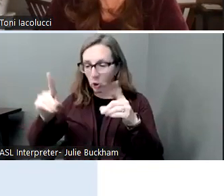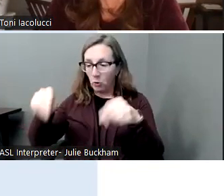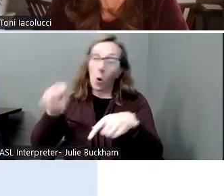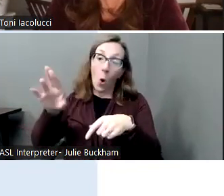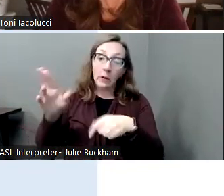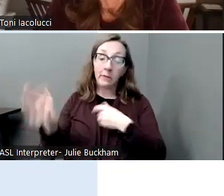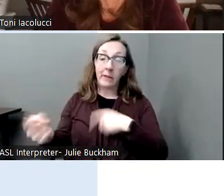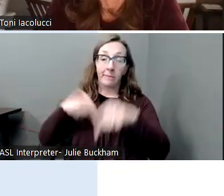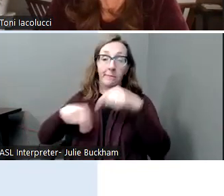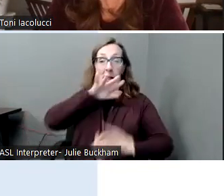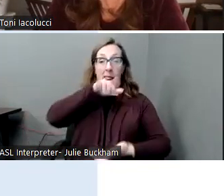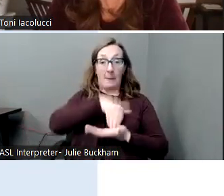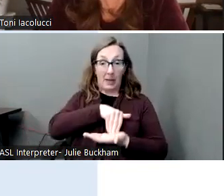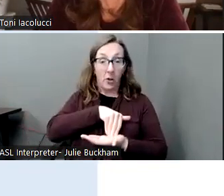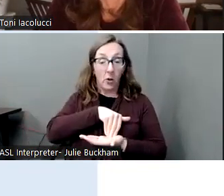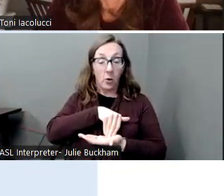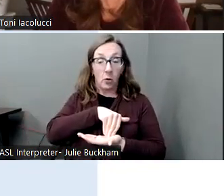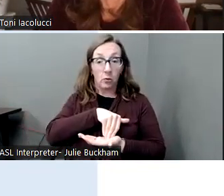you're capturing